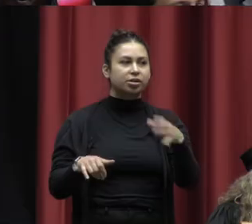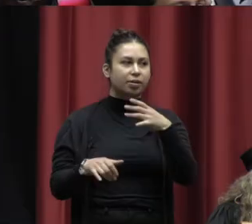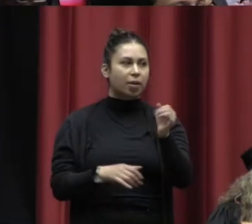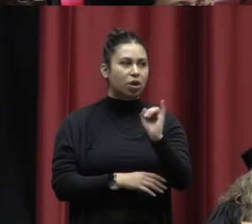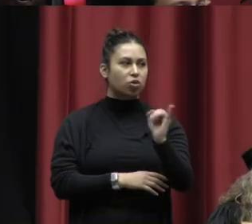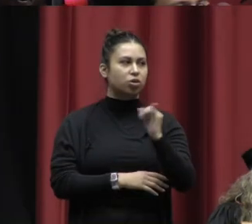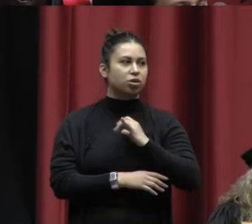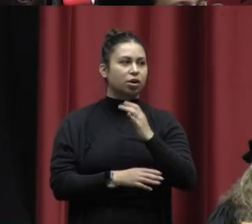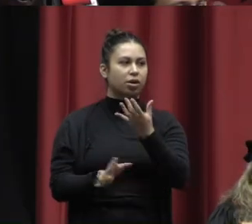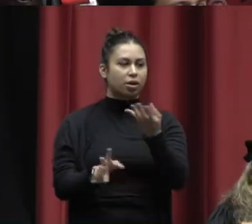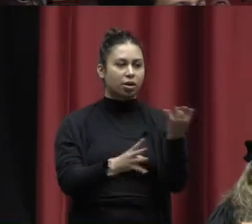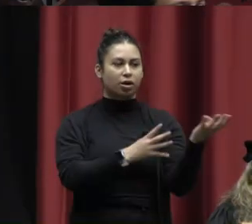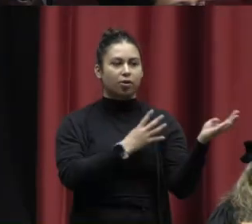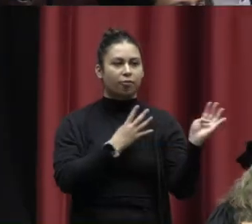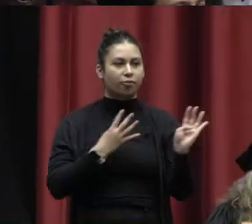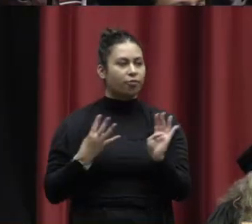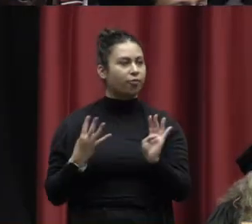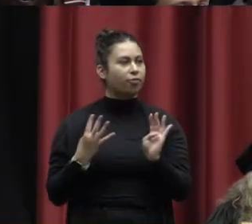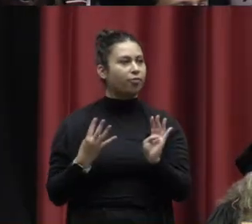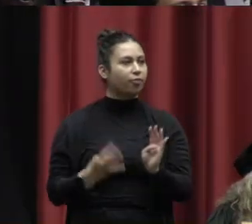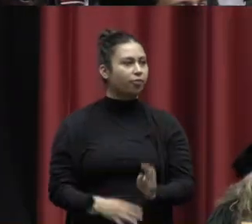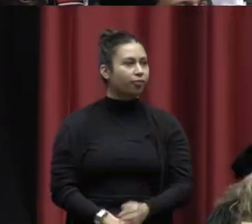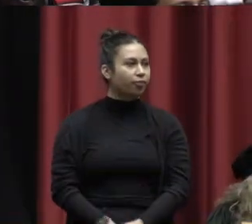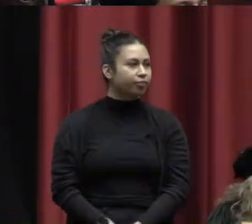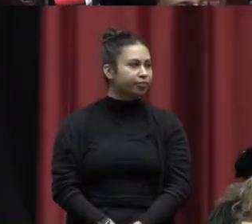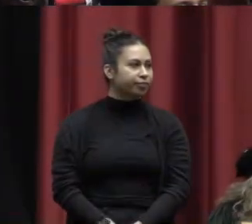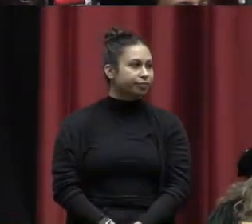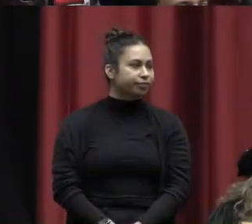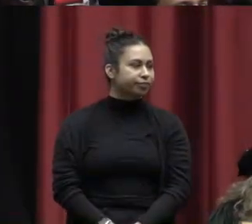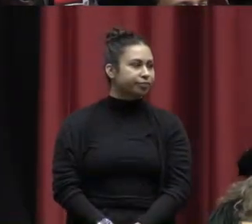directed by the ushers?